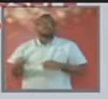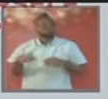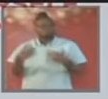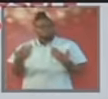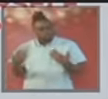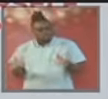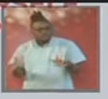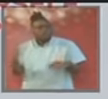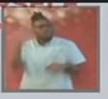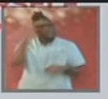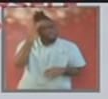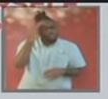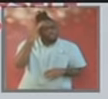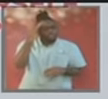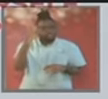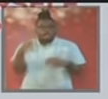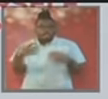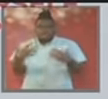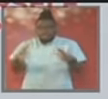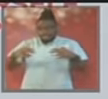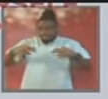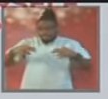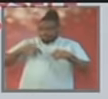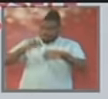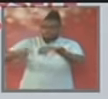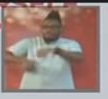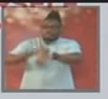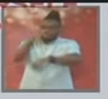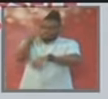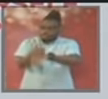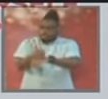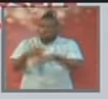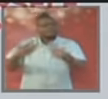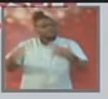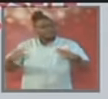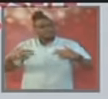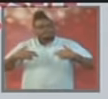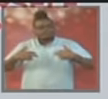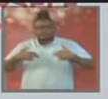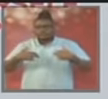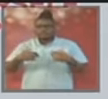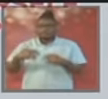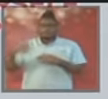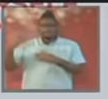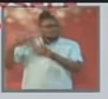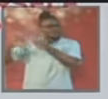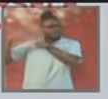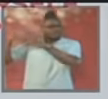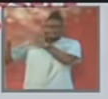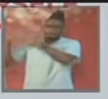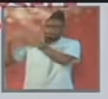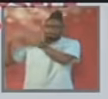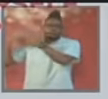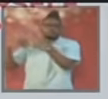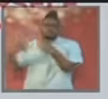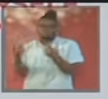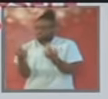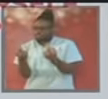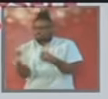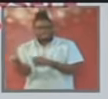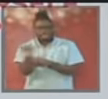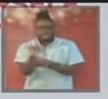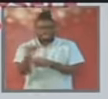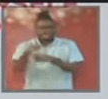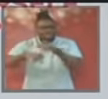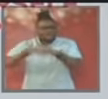have the setup, we have the logistics, and we have been doing that successfully for decades. So this is